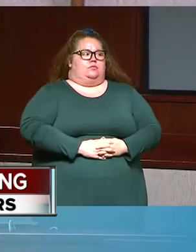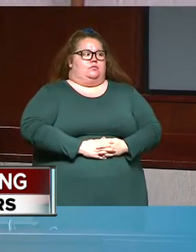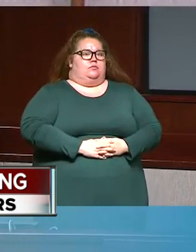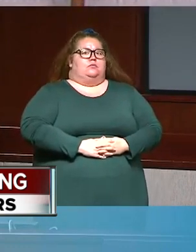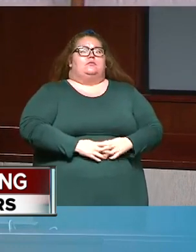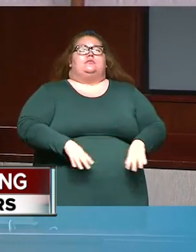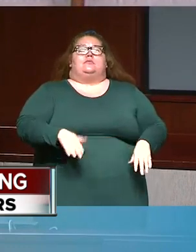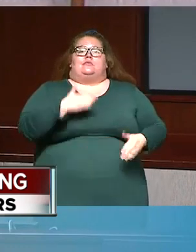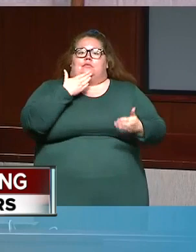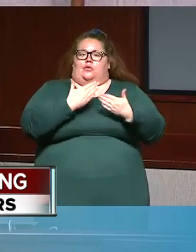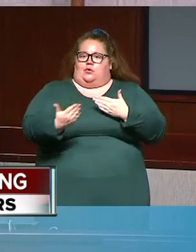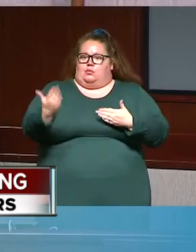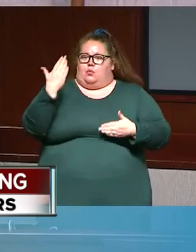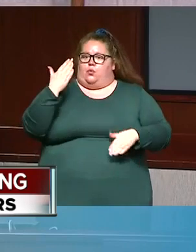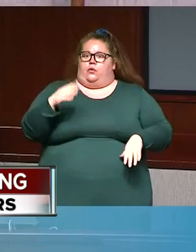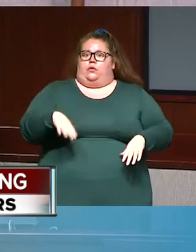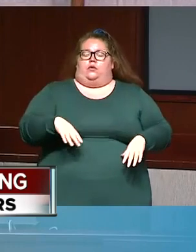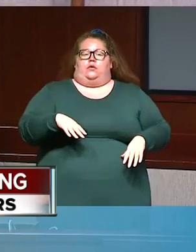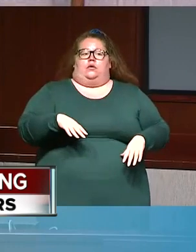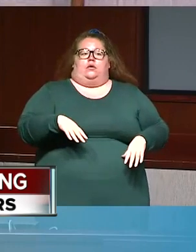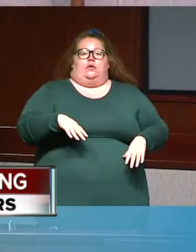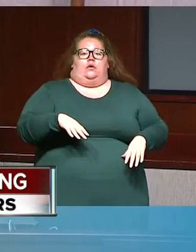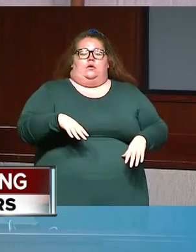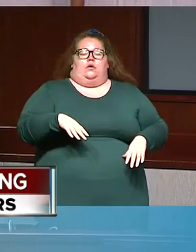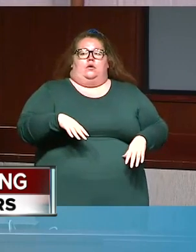Hi, Ralph. Good morning. One of the